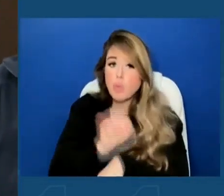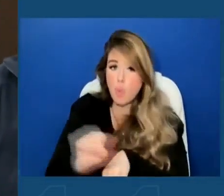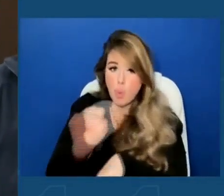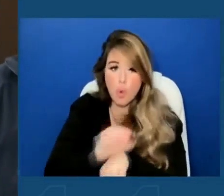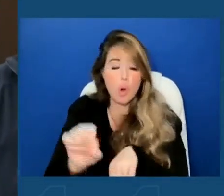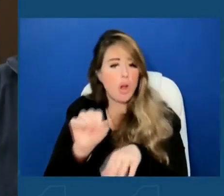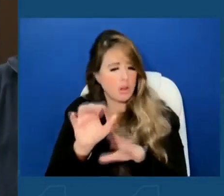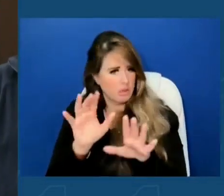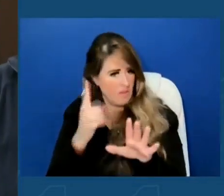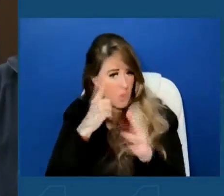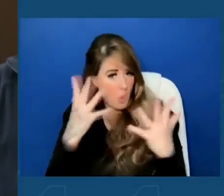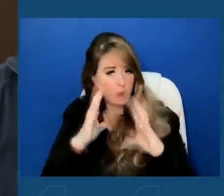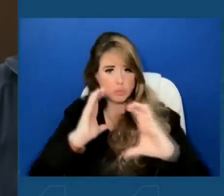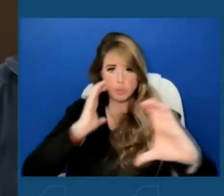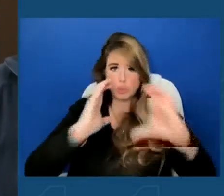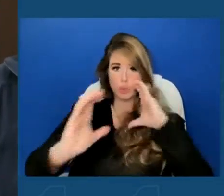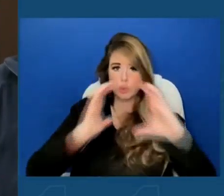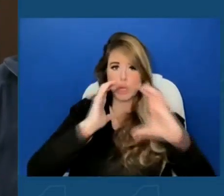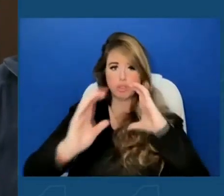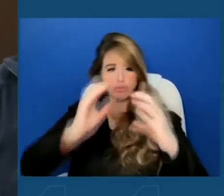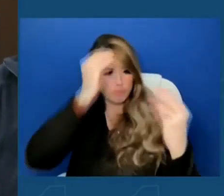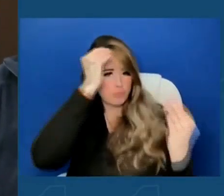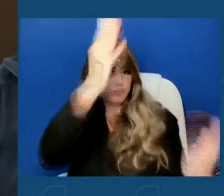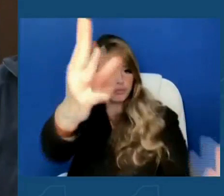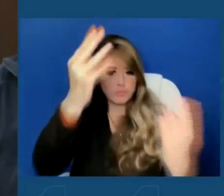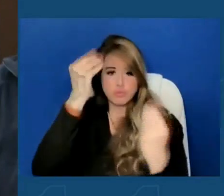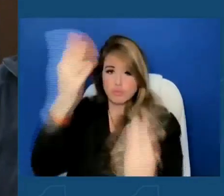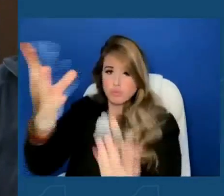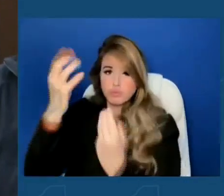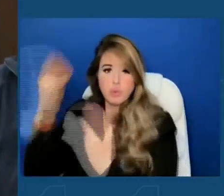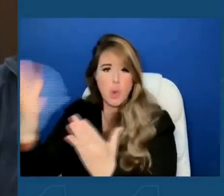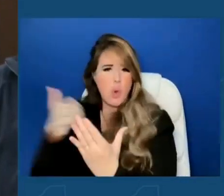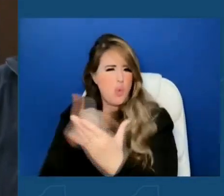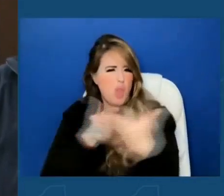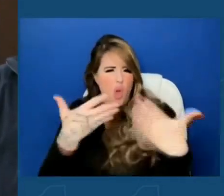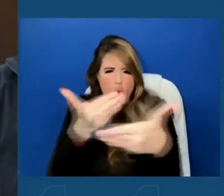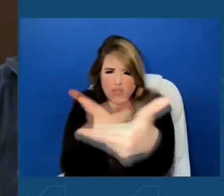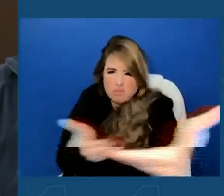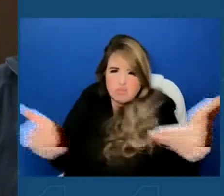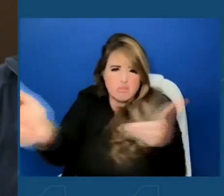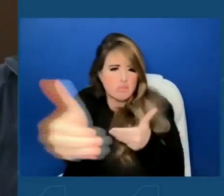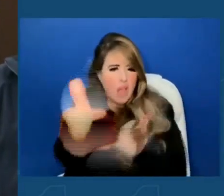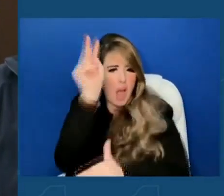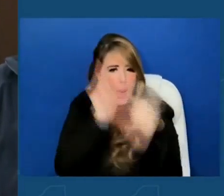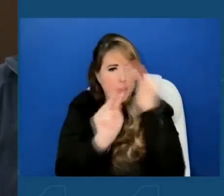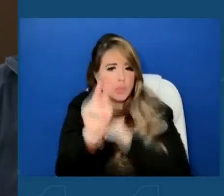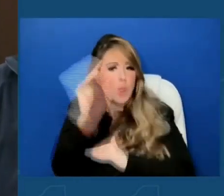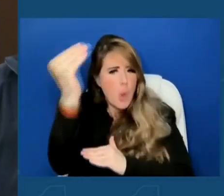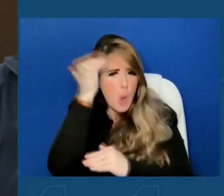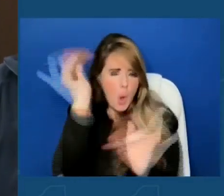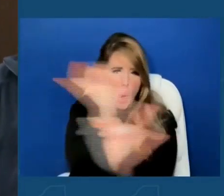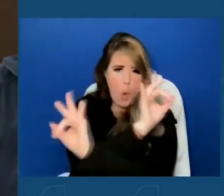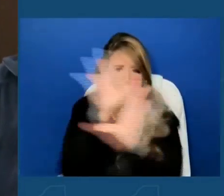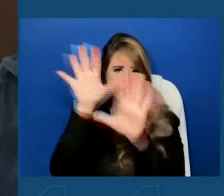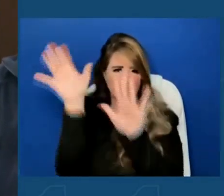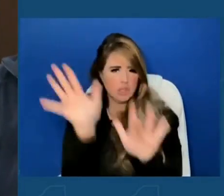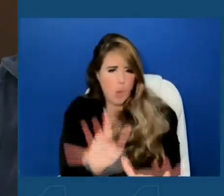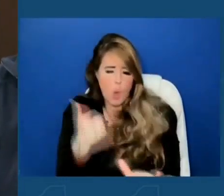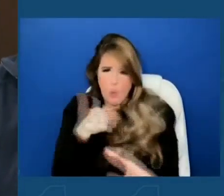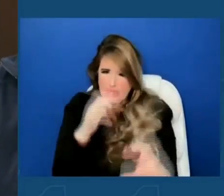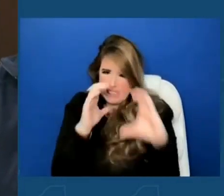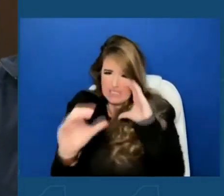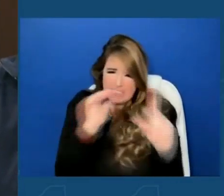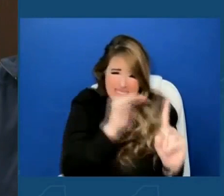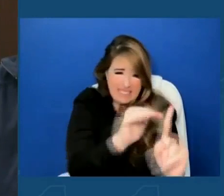public. The forecast was early. We knew what was coming. We knew how bad this storm was going to be.